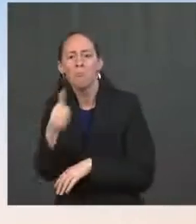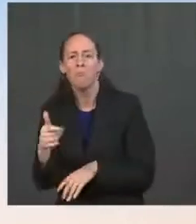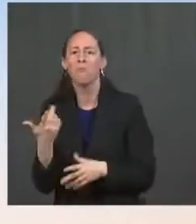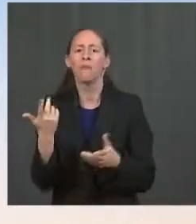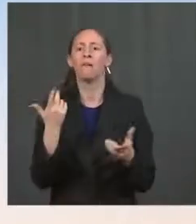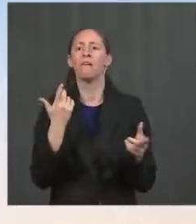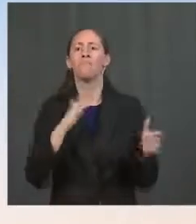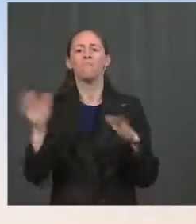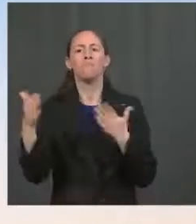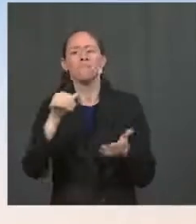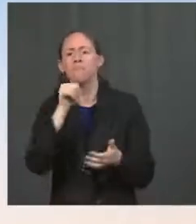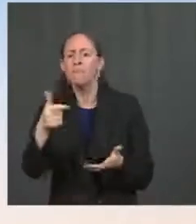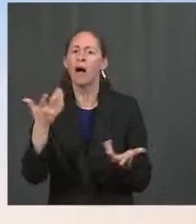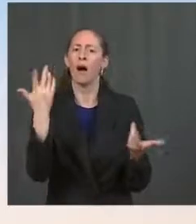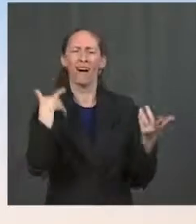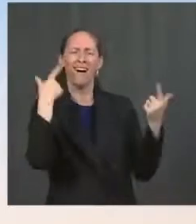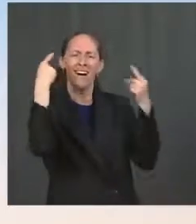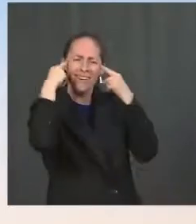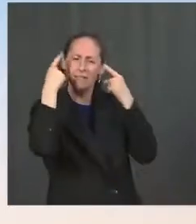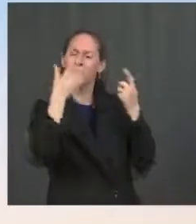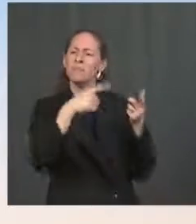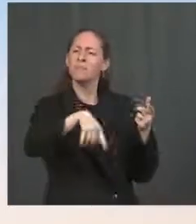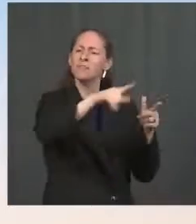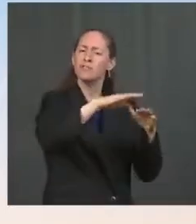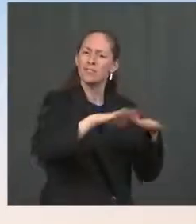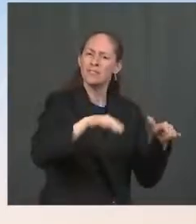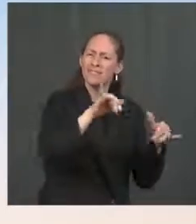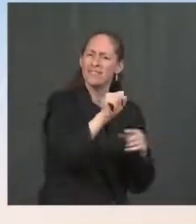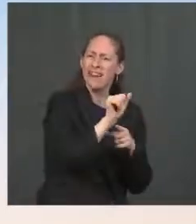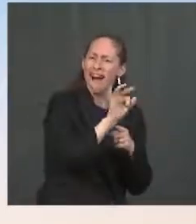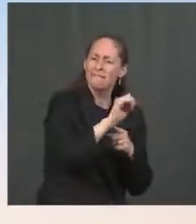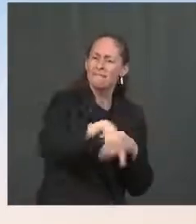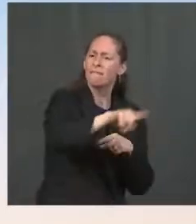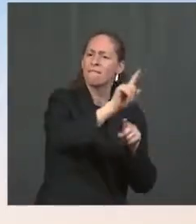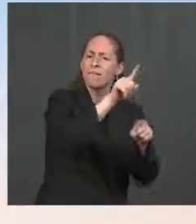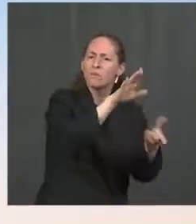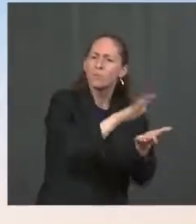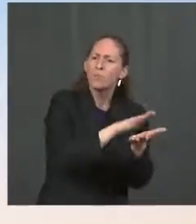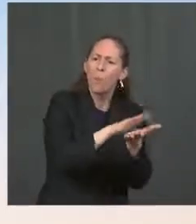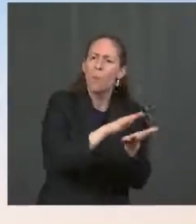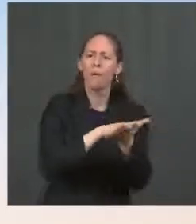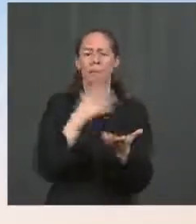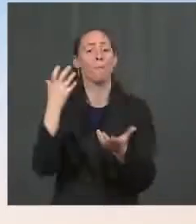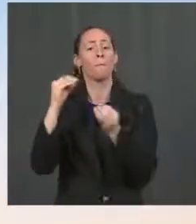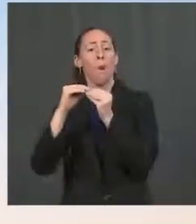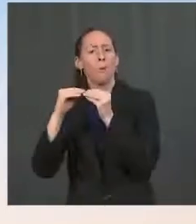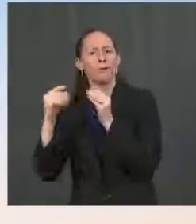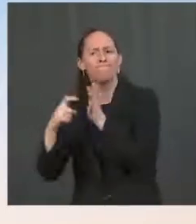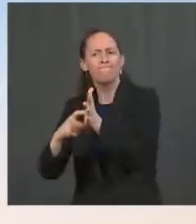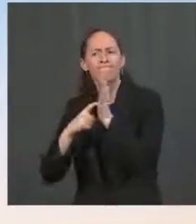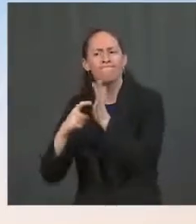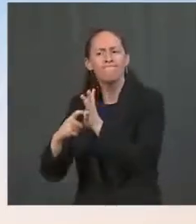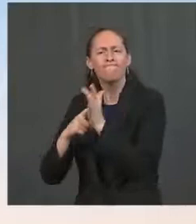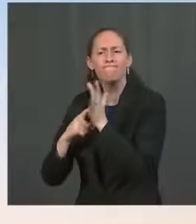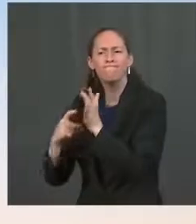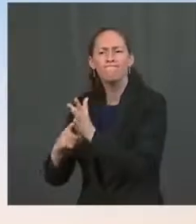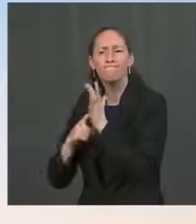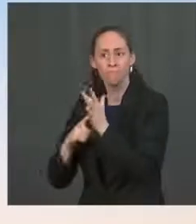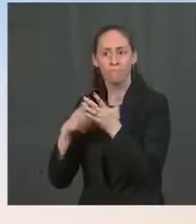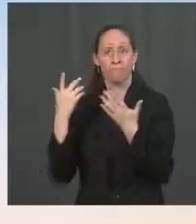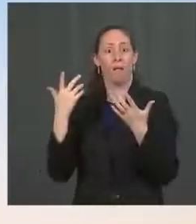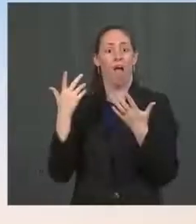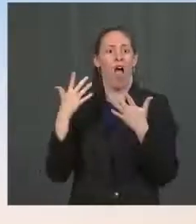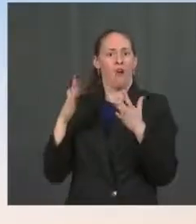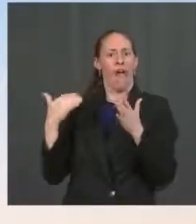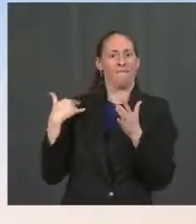strong. So what you'll hear him lay out is a series of additional requirements. Some of them have been out there. Additional ways he's going to expand access